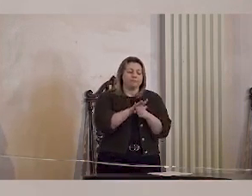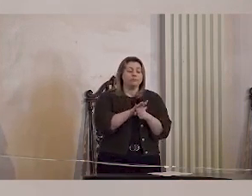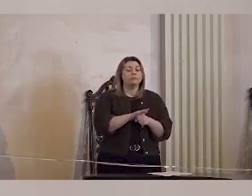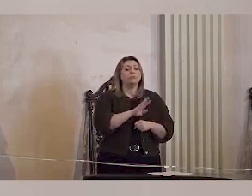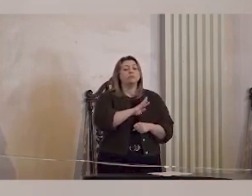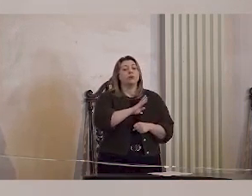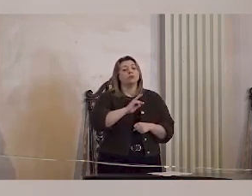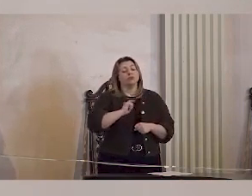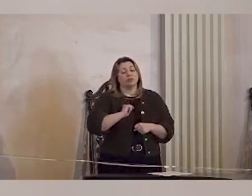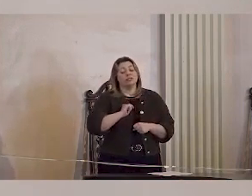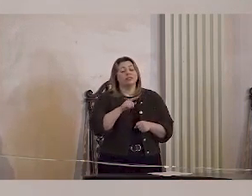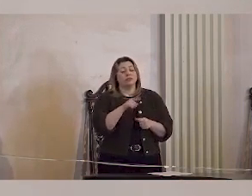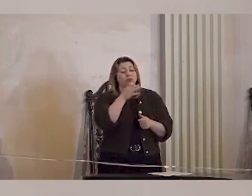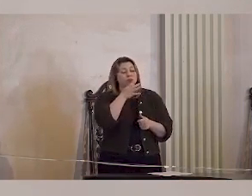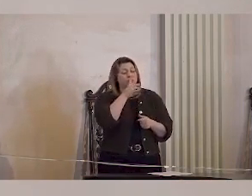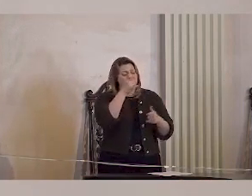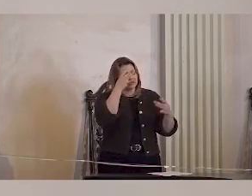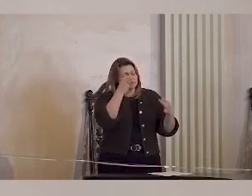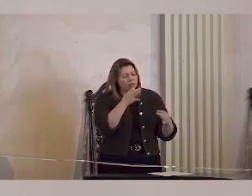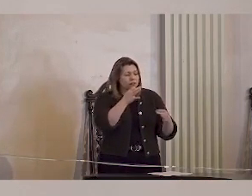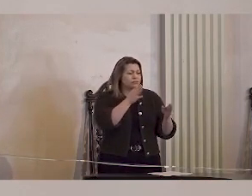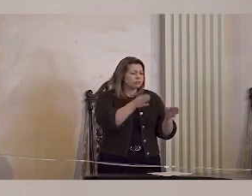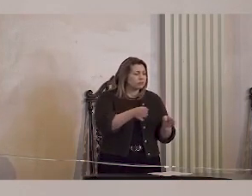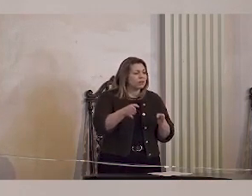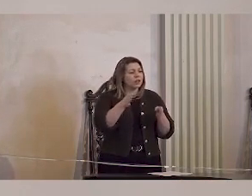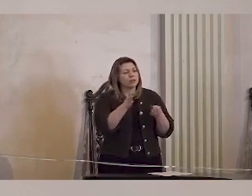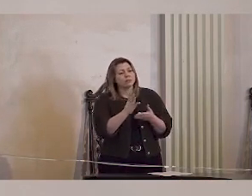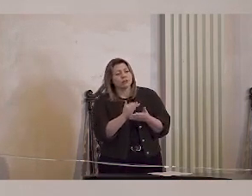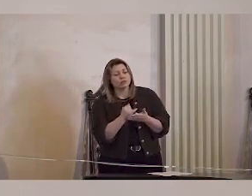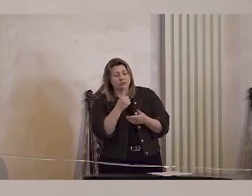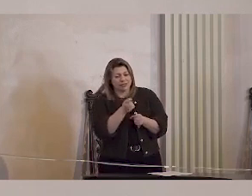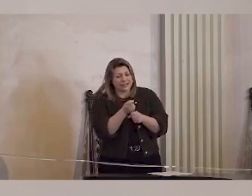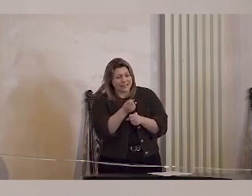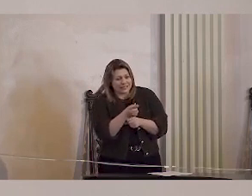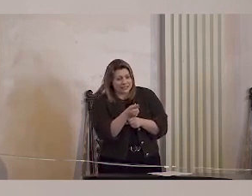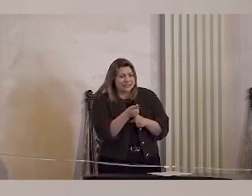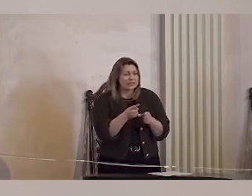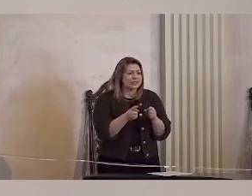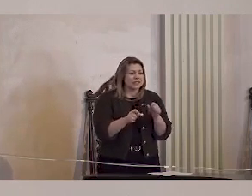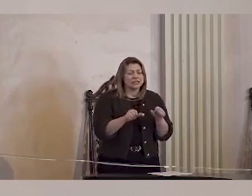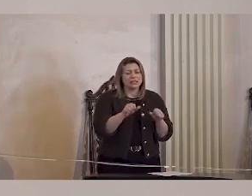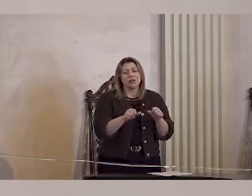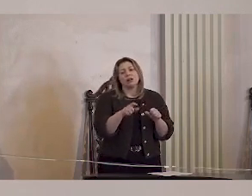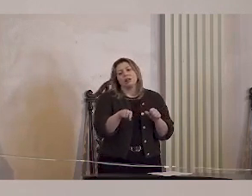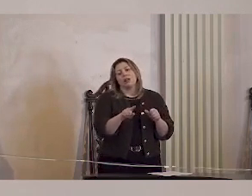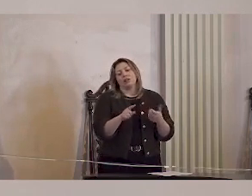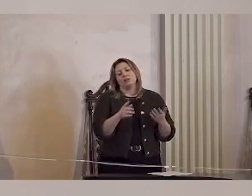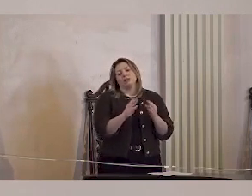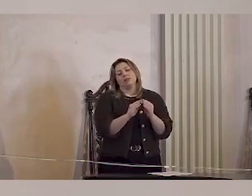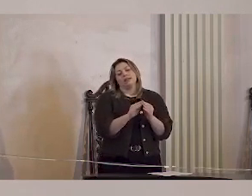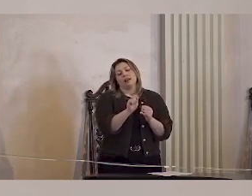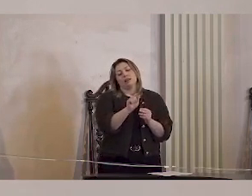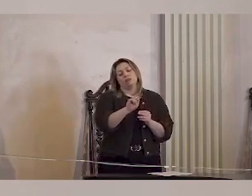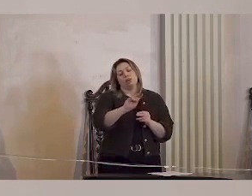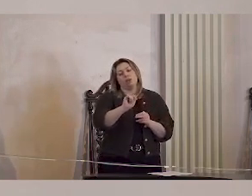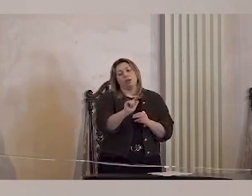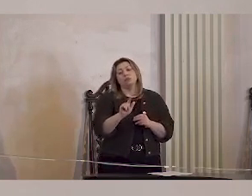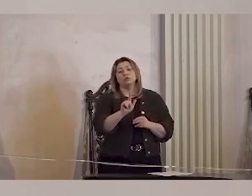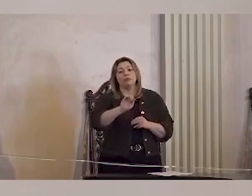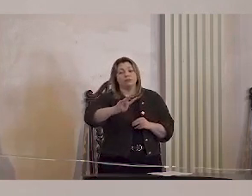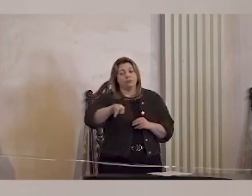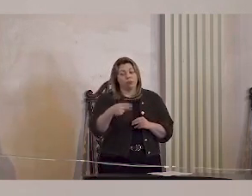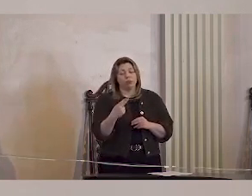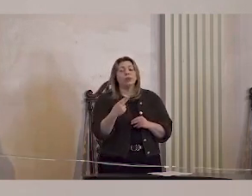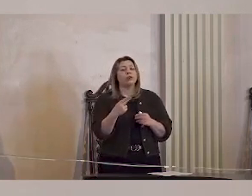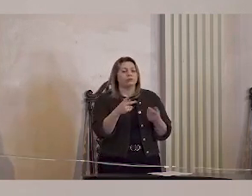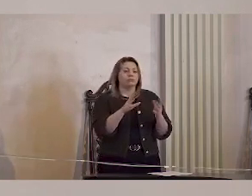making decisions soon about plans and budgets for next year at their meeting on April 24th. So talk